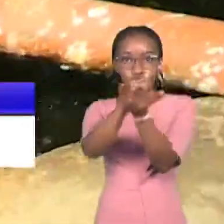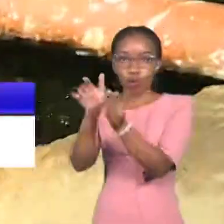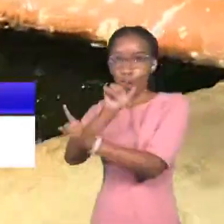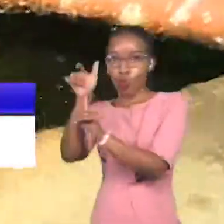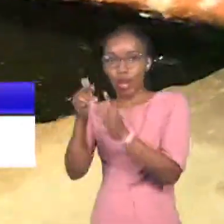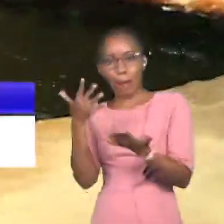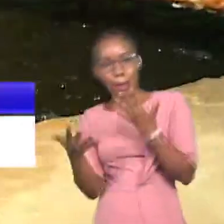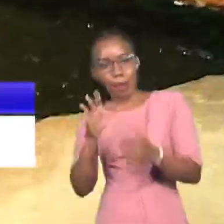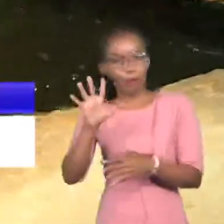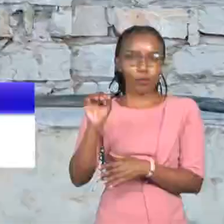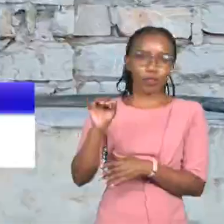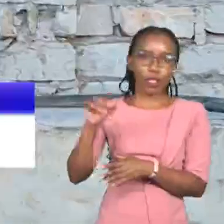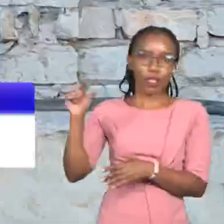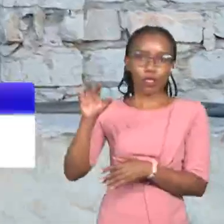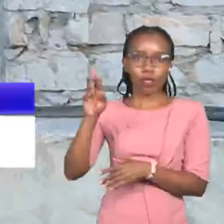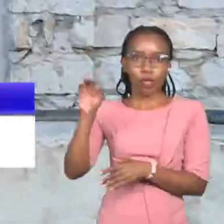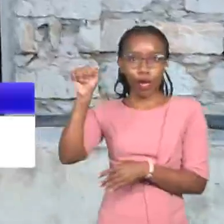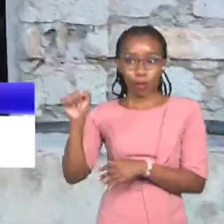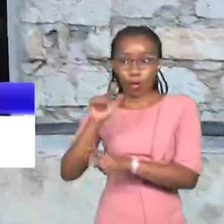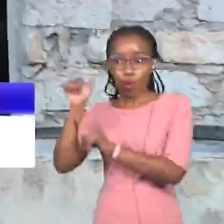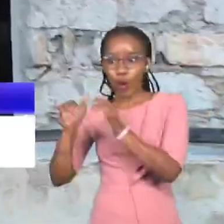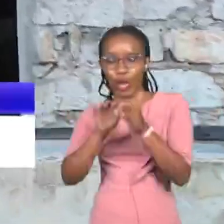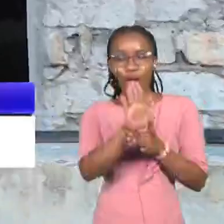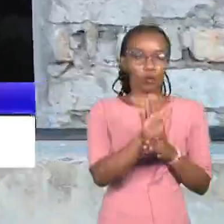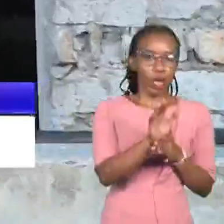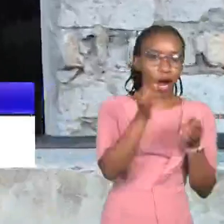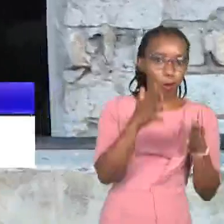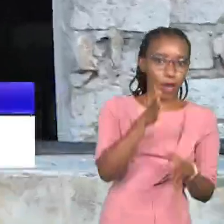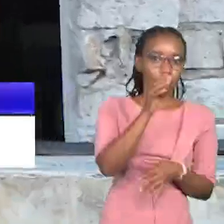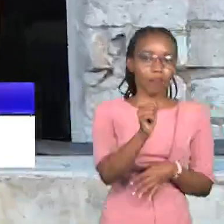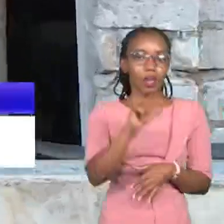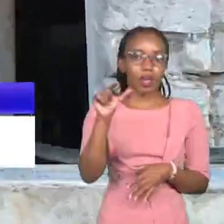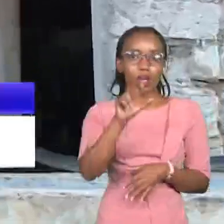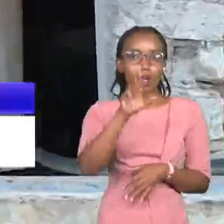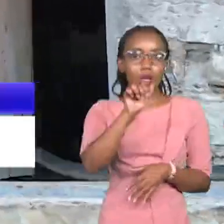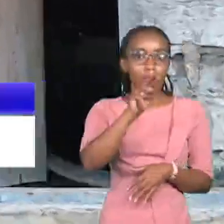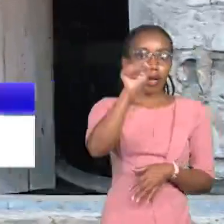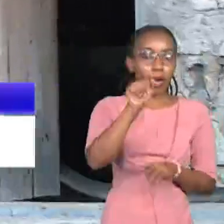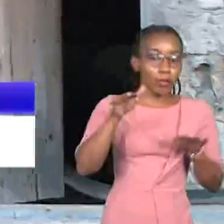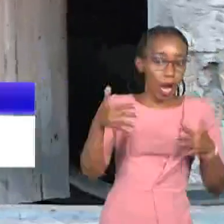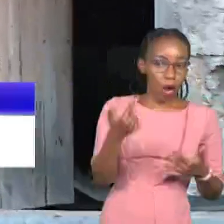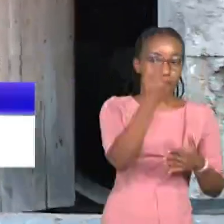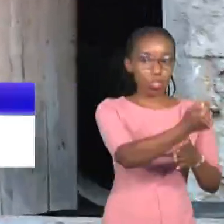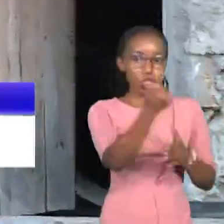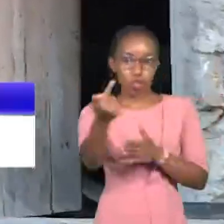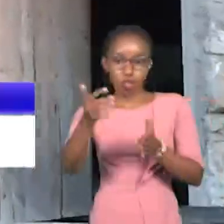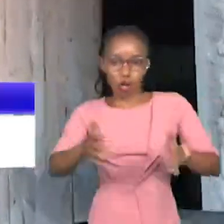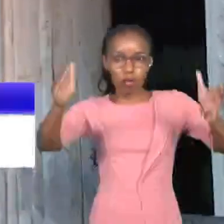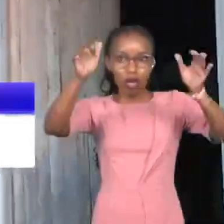50 grams. By the time they're coming out, they're 500 grams. But how so? Each tank here